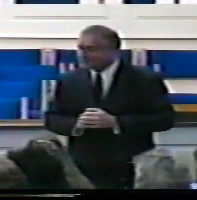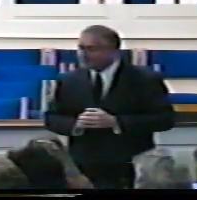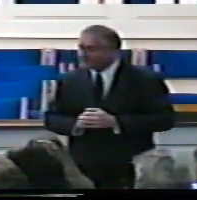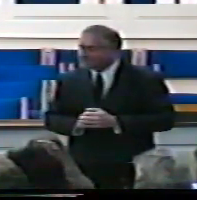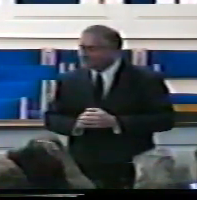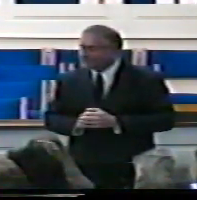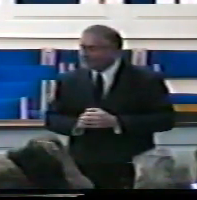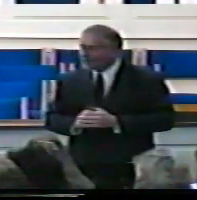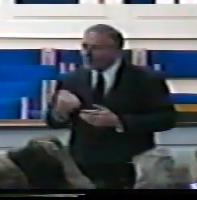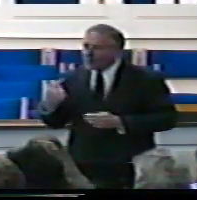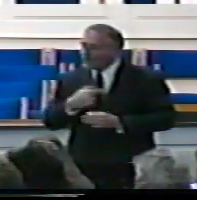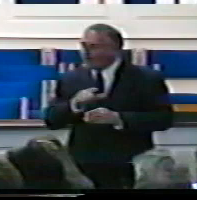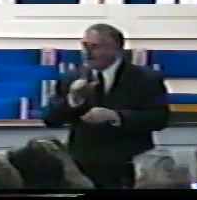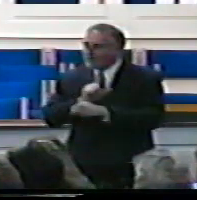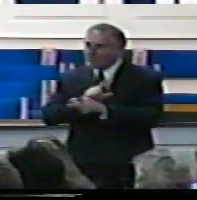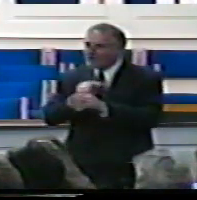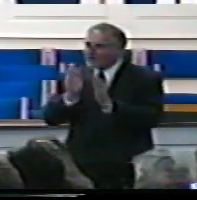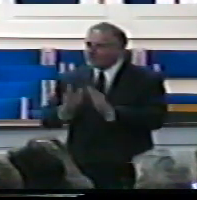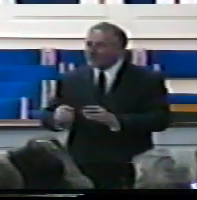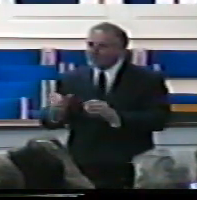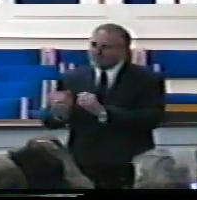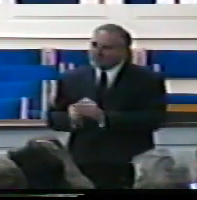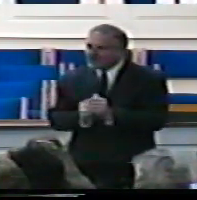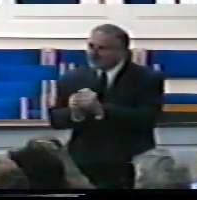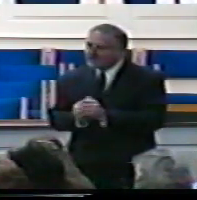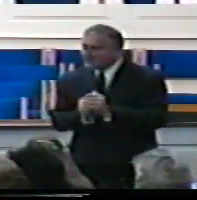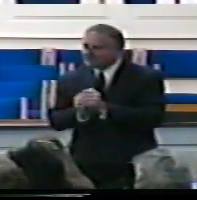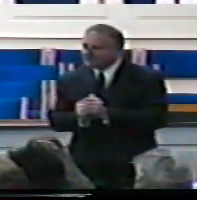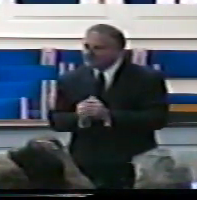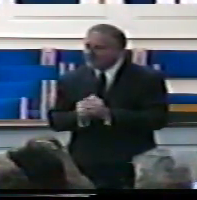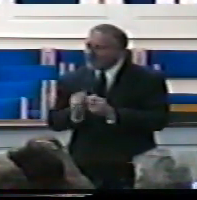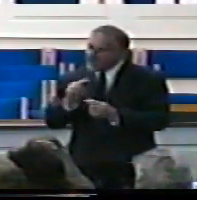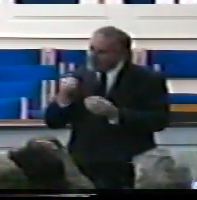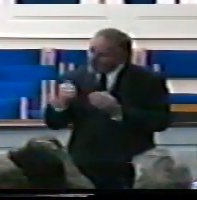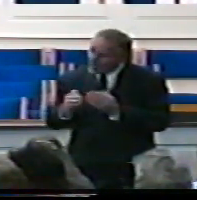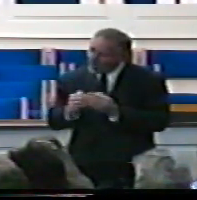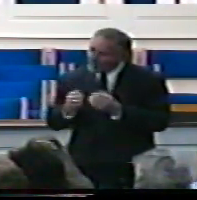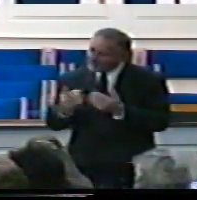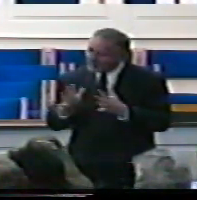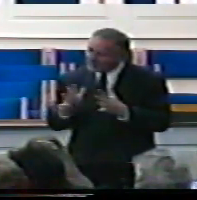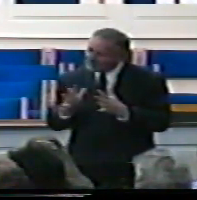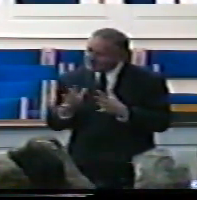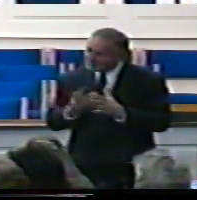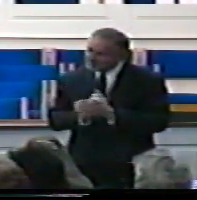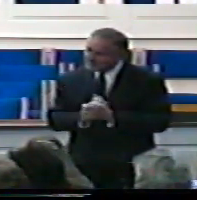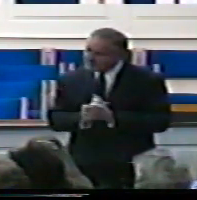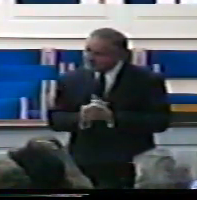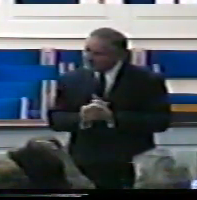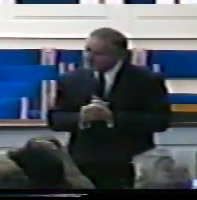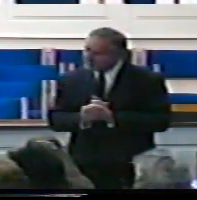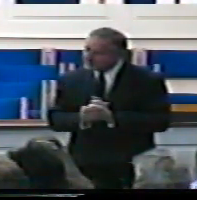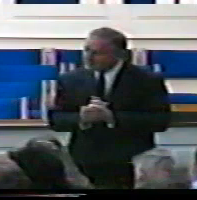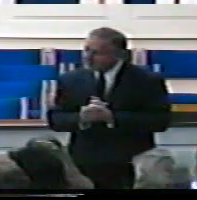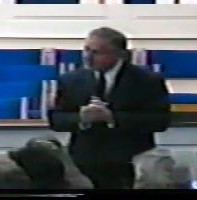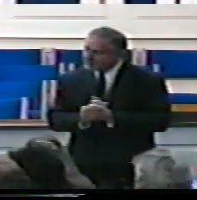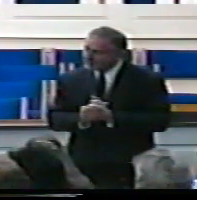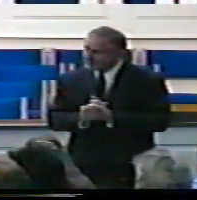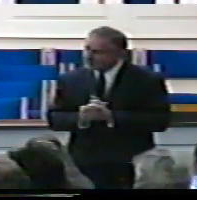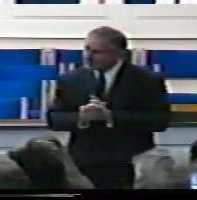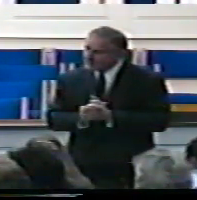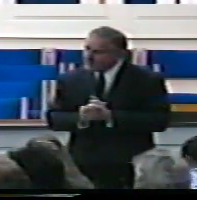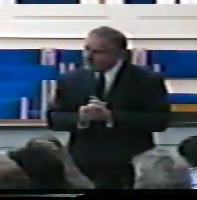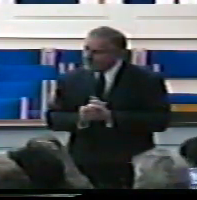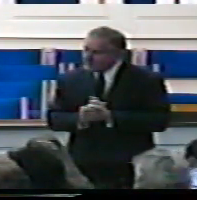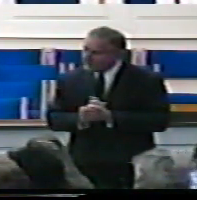I want you just to listen. I'm got my landing gear down. We've circled the field. We're headed down.